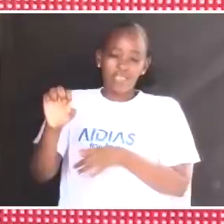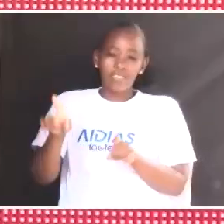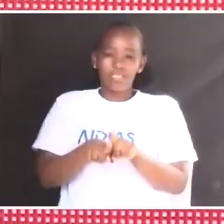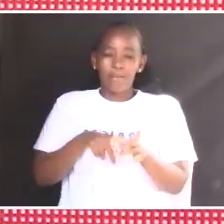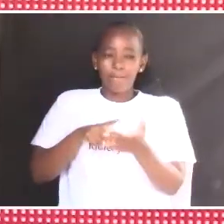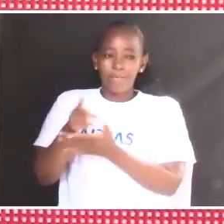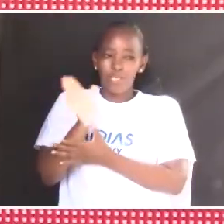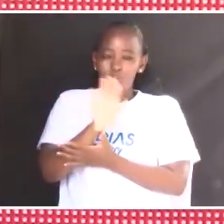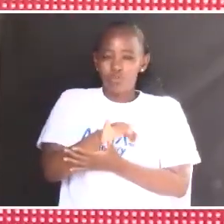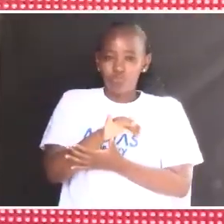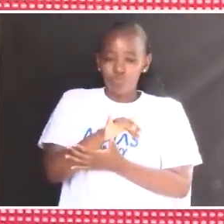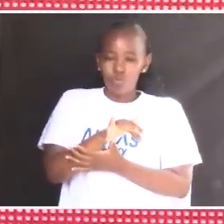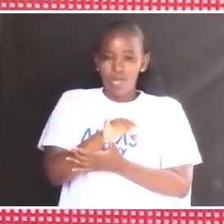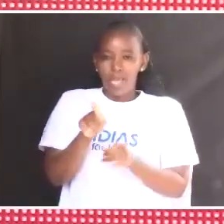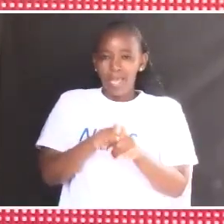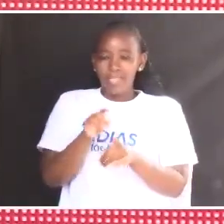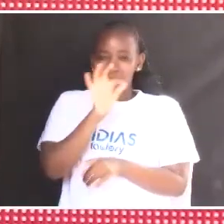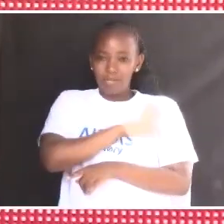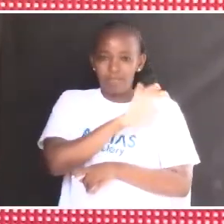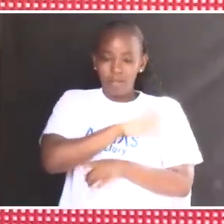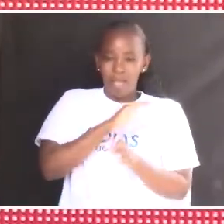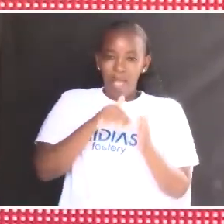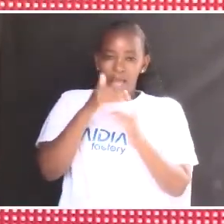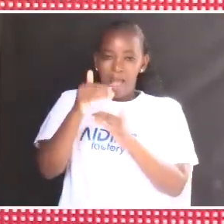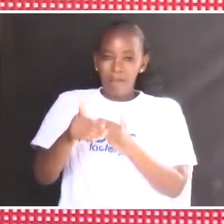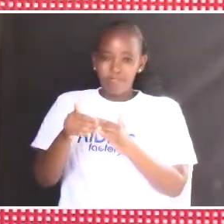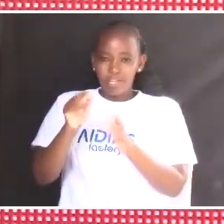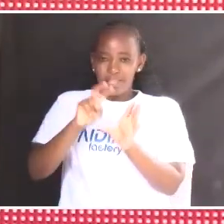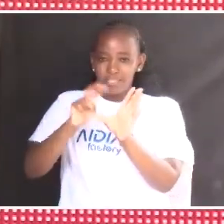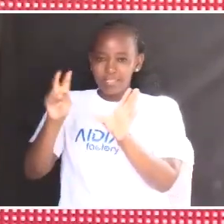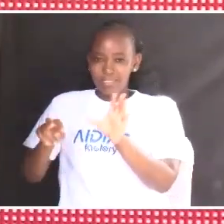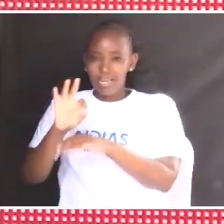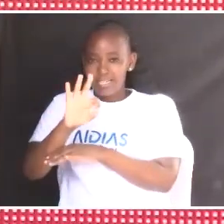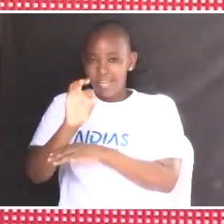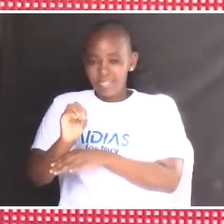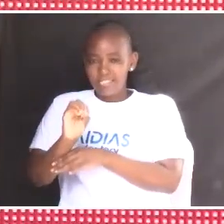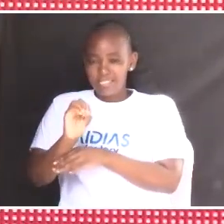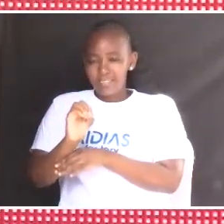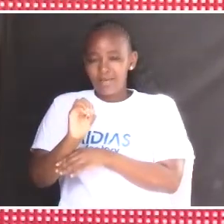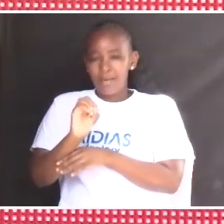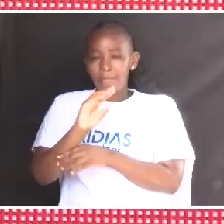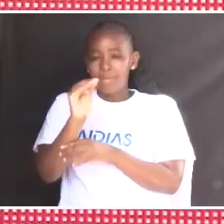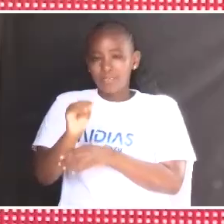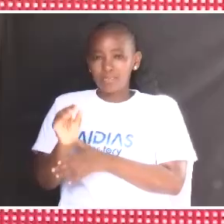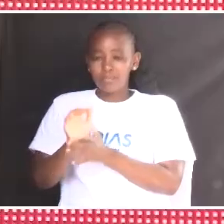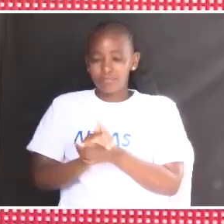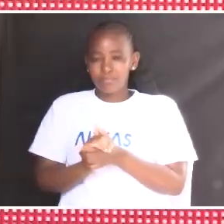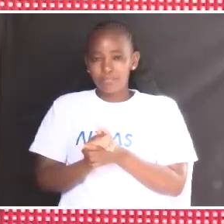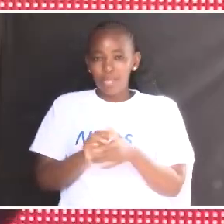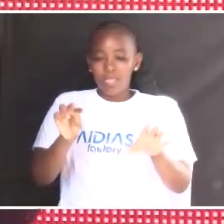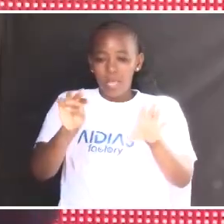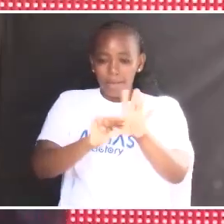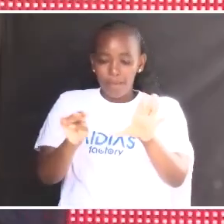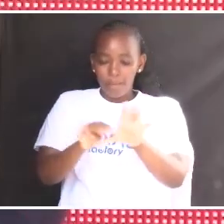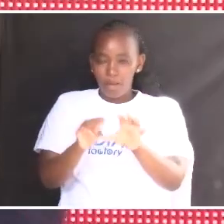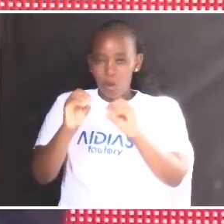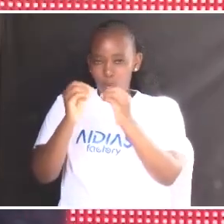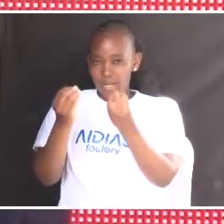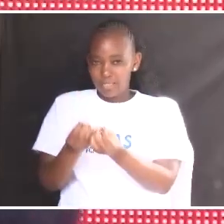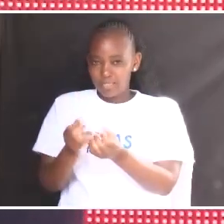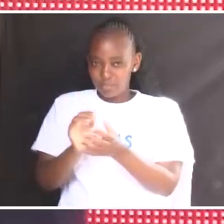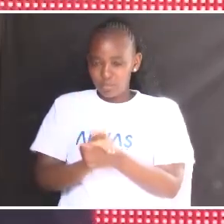you as royalties after they have deducted the 30%. So they are member